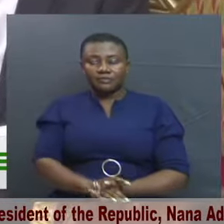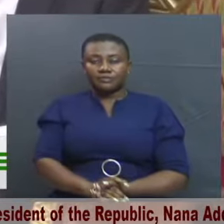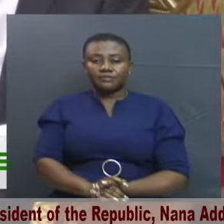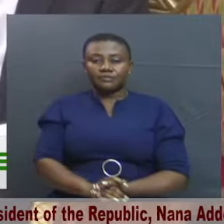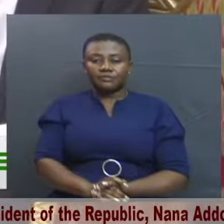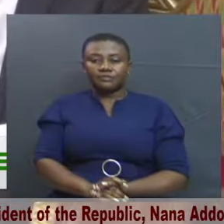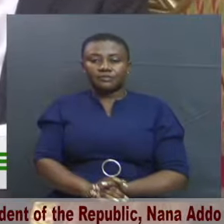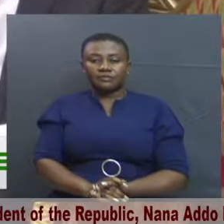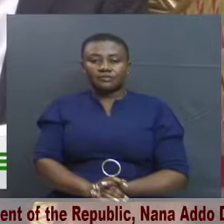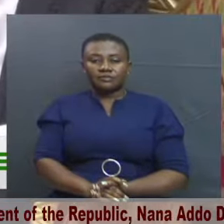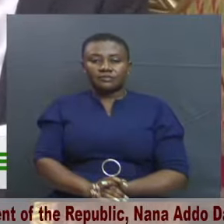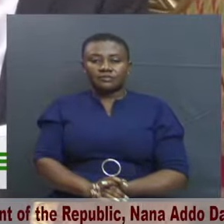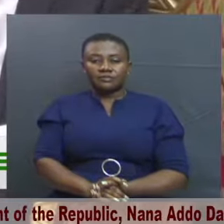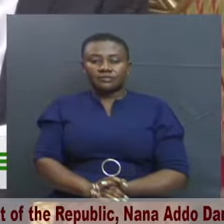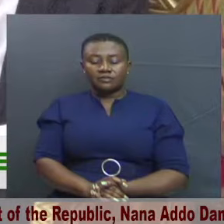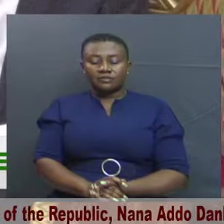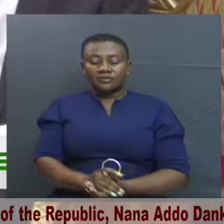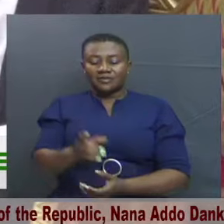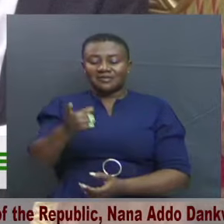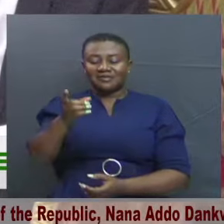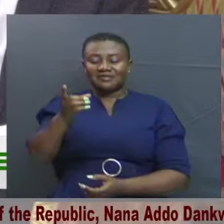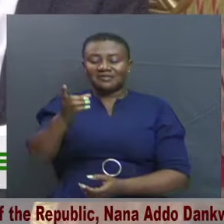B Dr